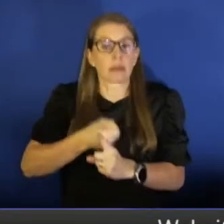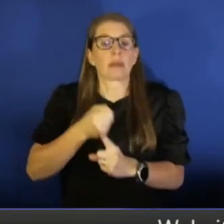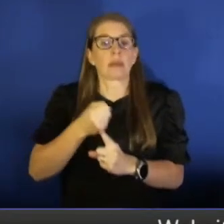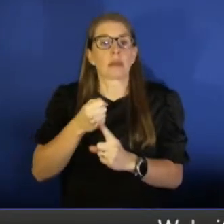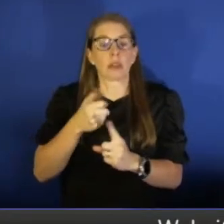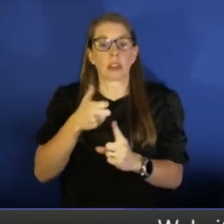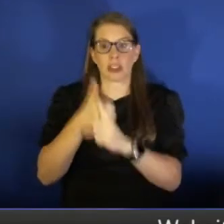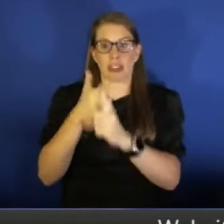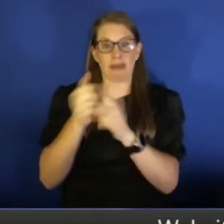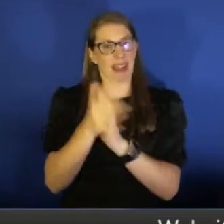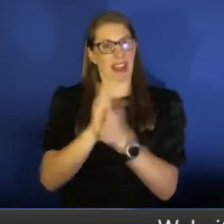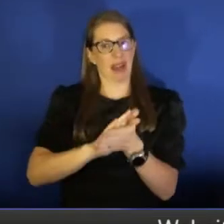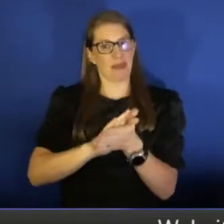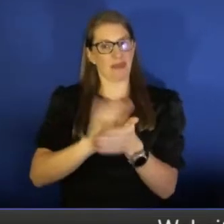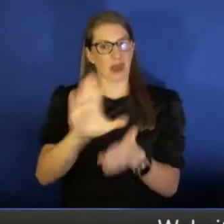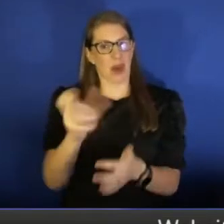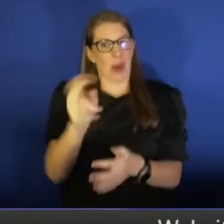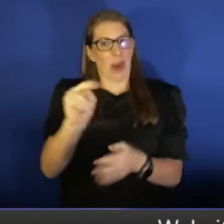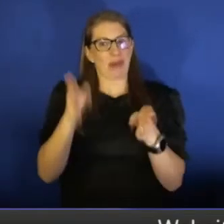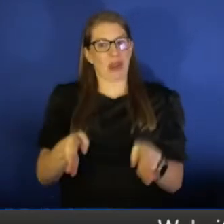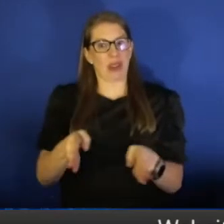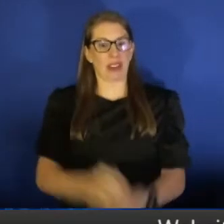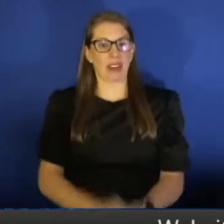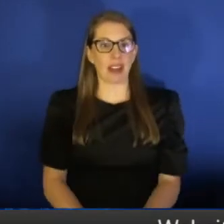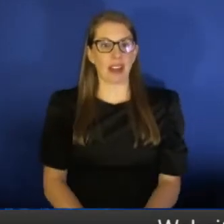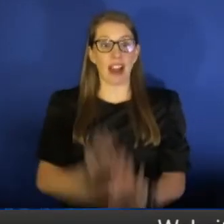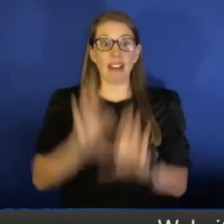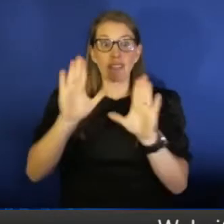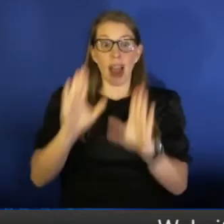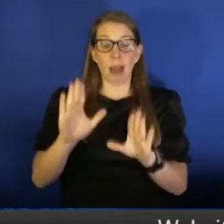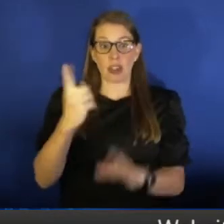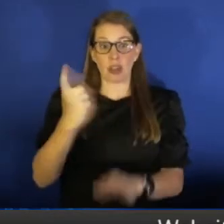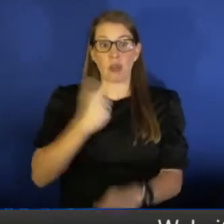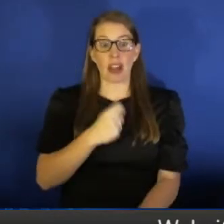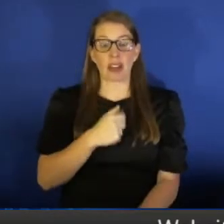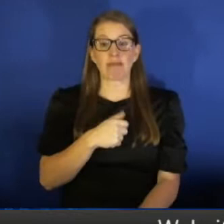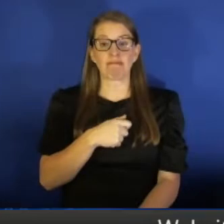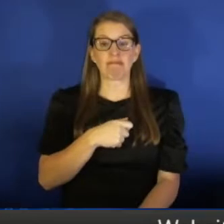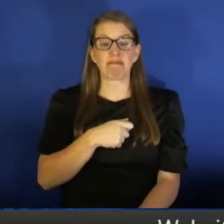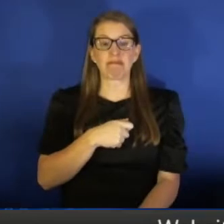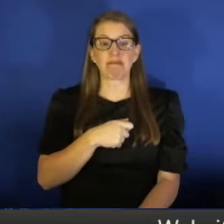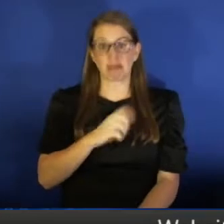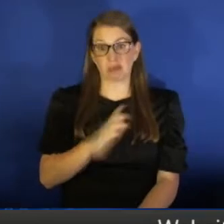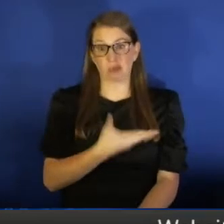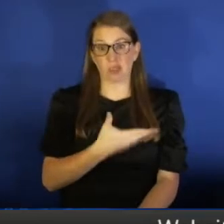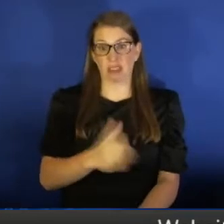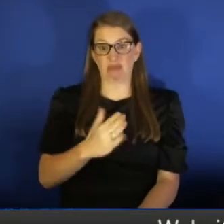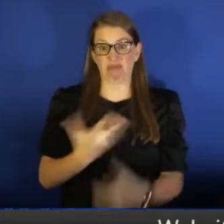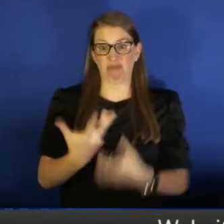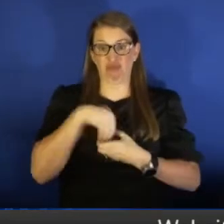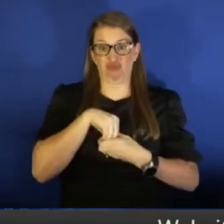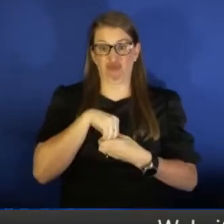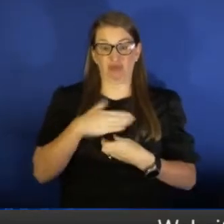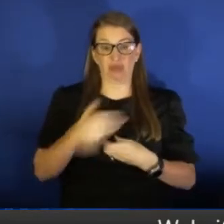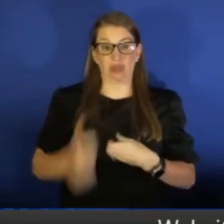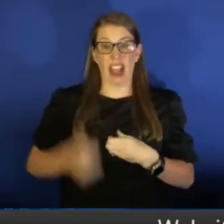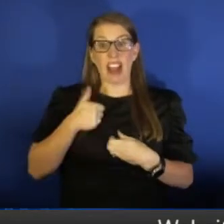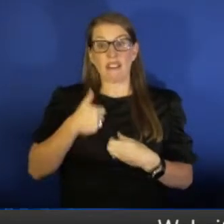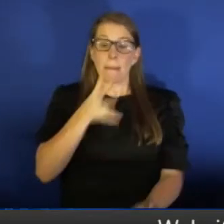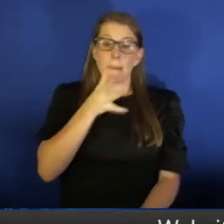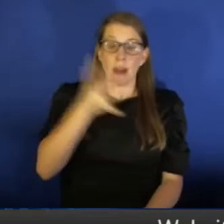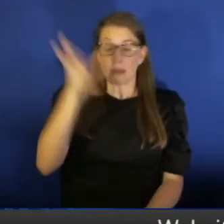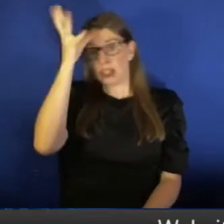you've expressed yourself this way? That's a fabulous question. I would say music has always been in my life. My mom and my dad